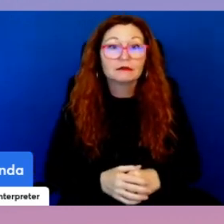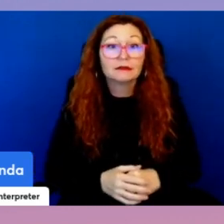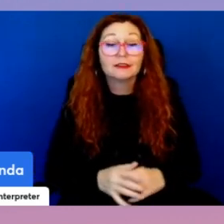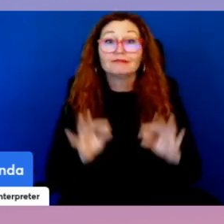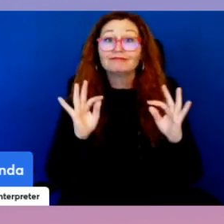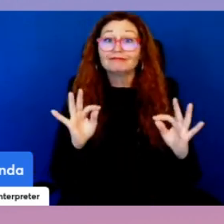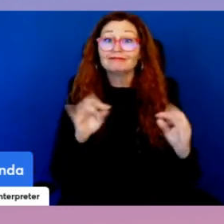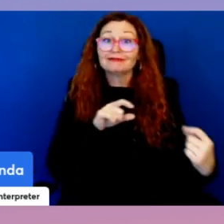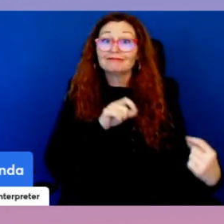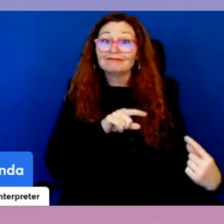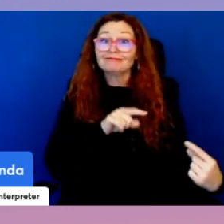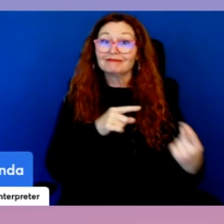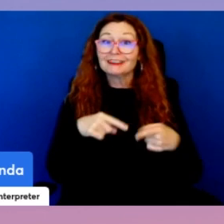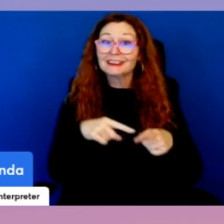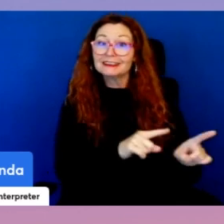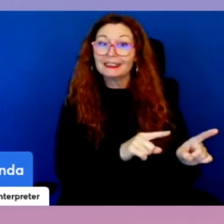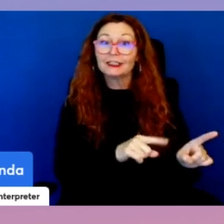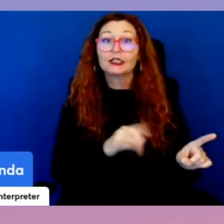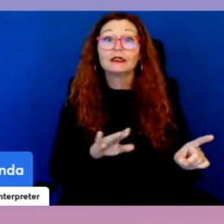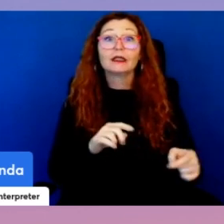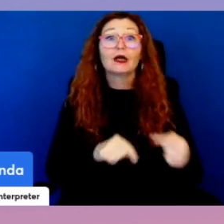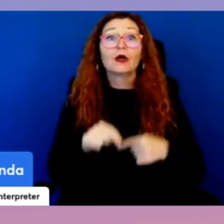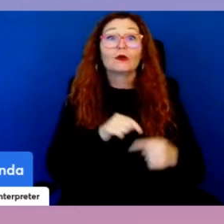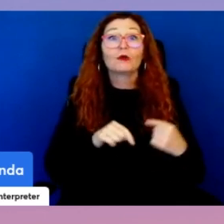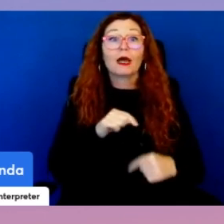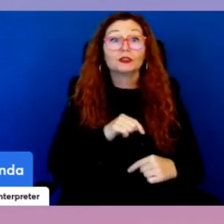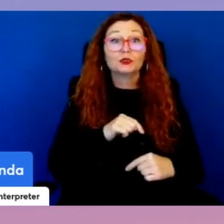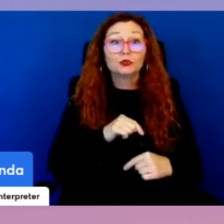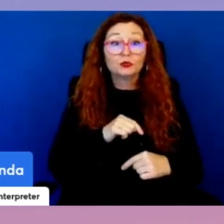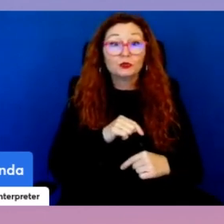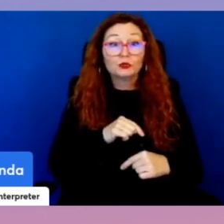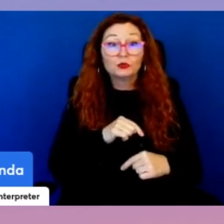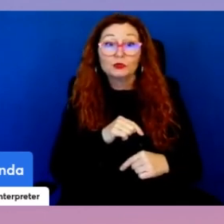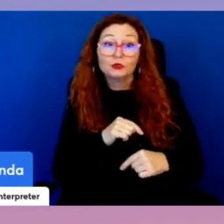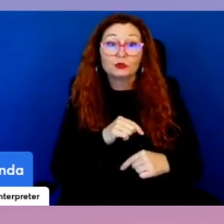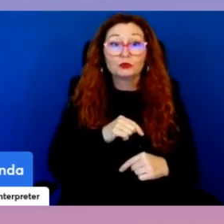synced. Let's go ahead and go back into our